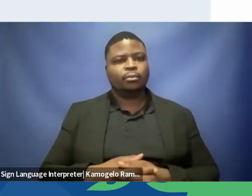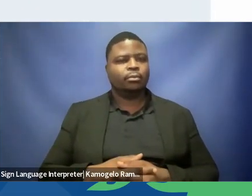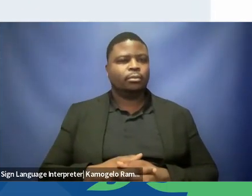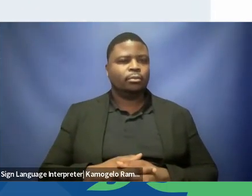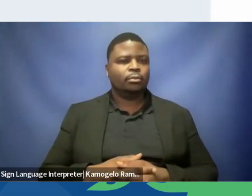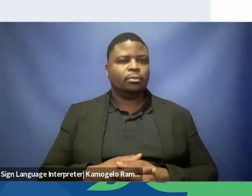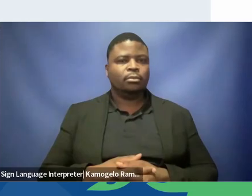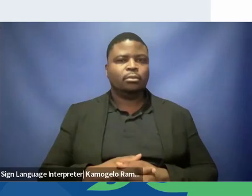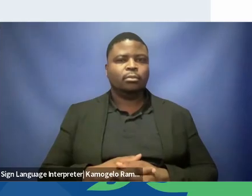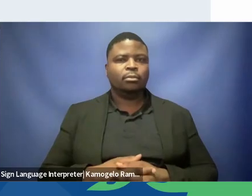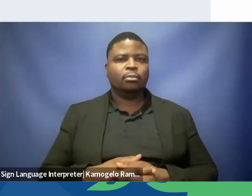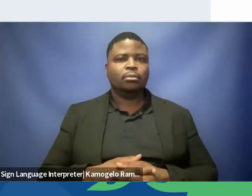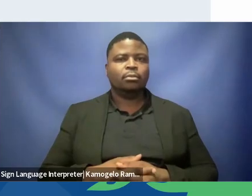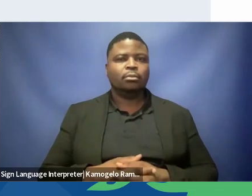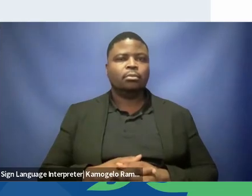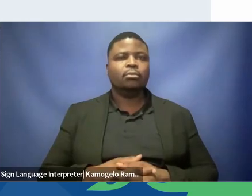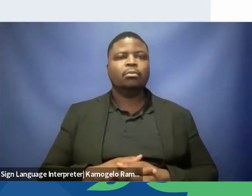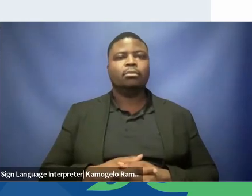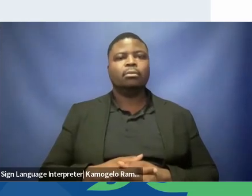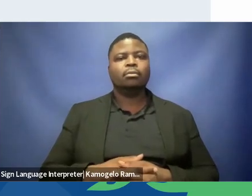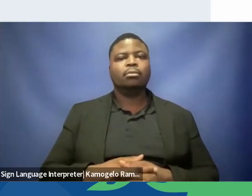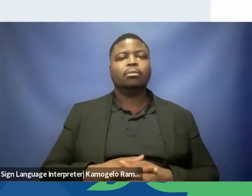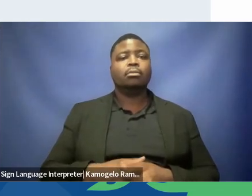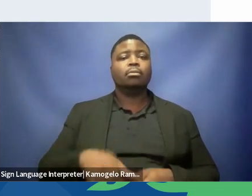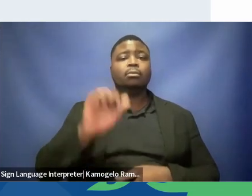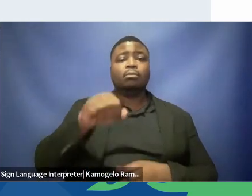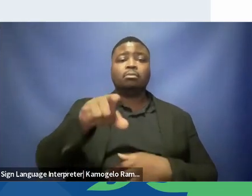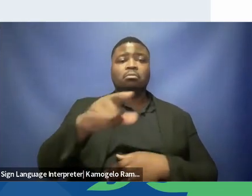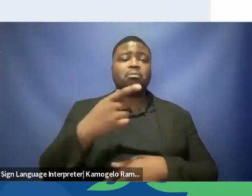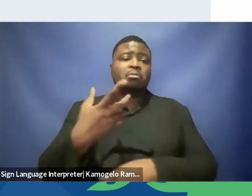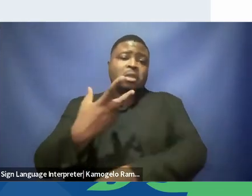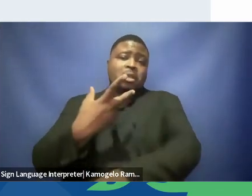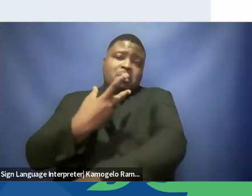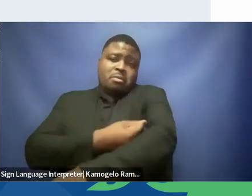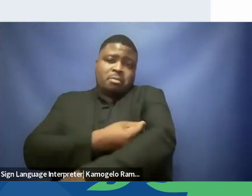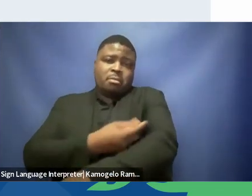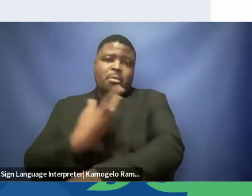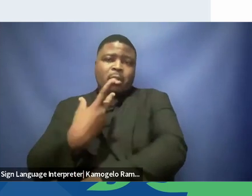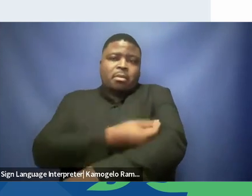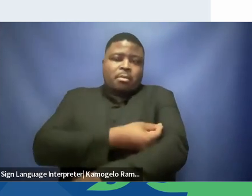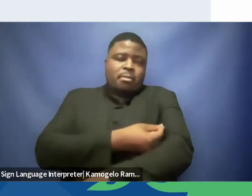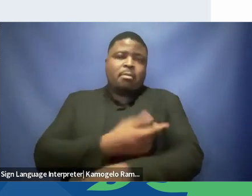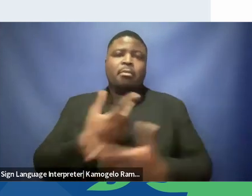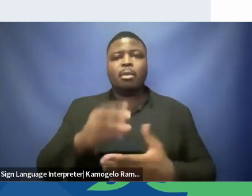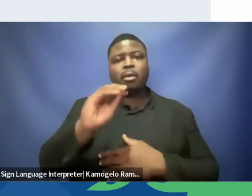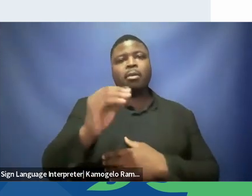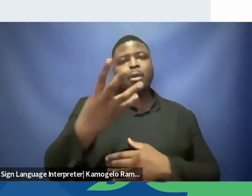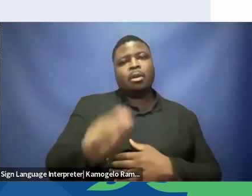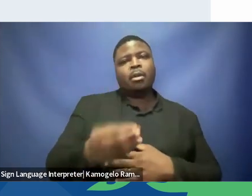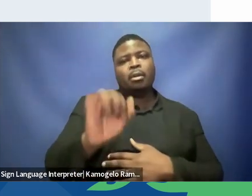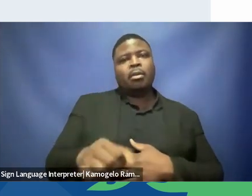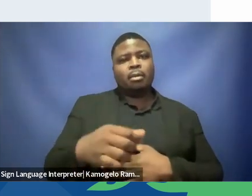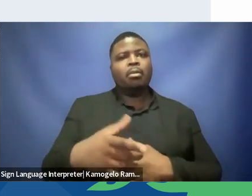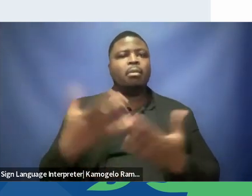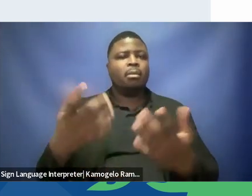I spoke about the methods of ingestion, and I'm not going to go through the slide, but just to say that these are some of the effects